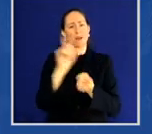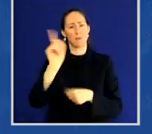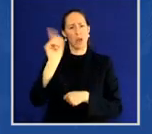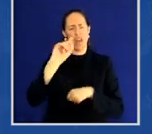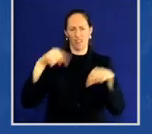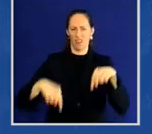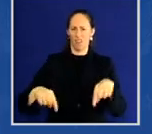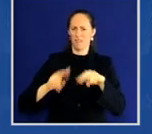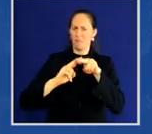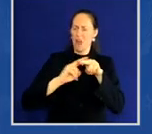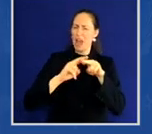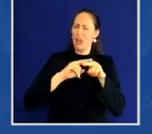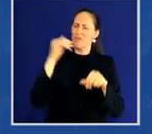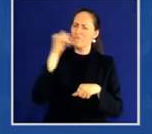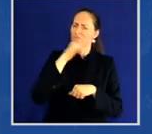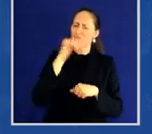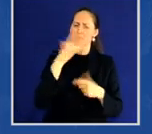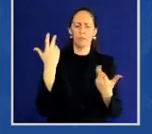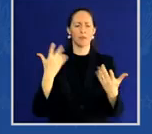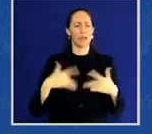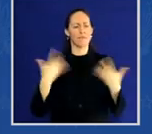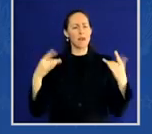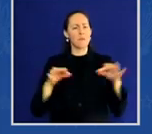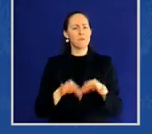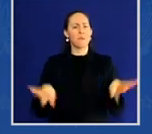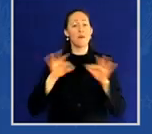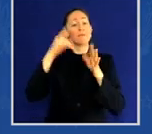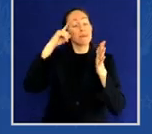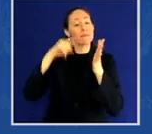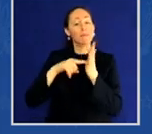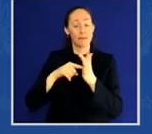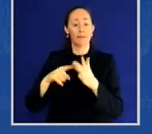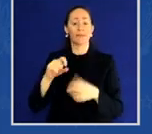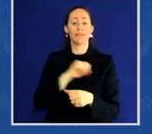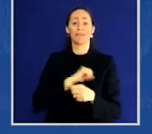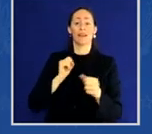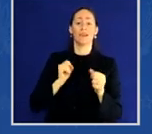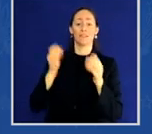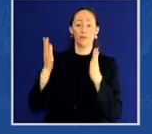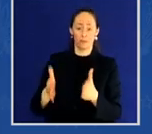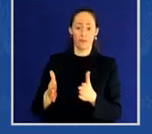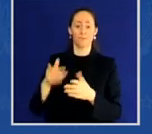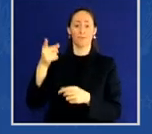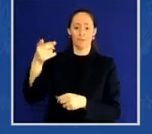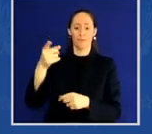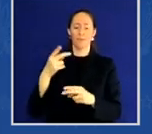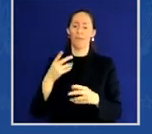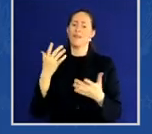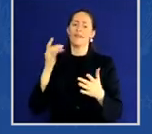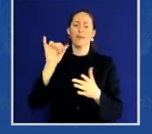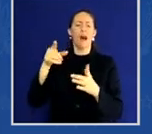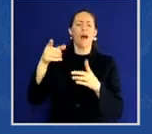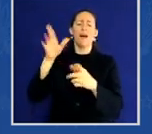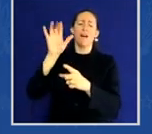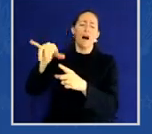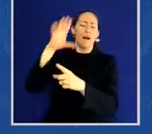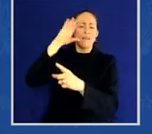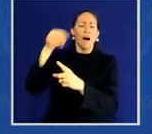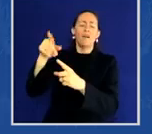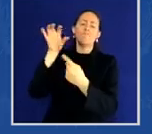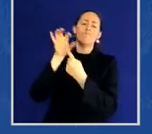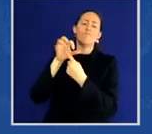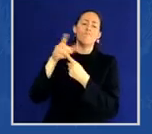understand Senator Blumenthal is here. Right, there you go. One of the great senators, former attorney general, took care of my son,